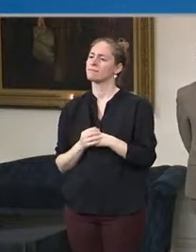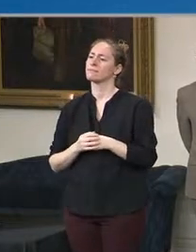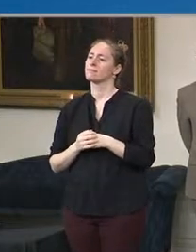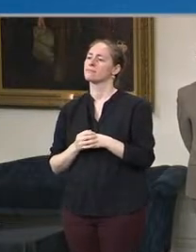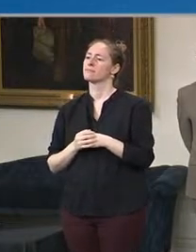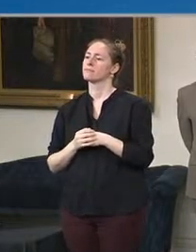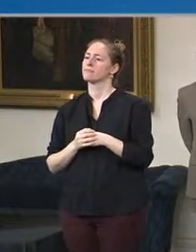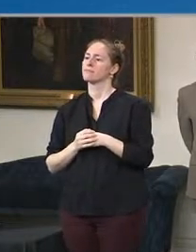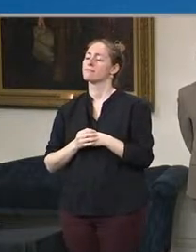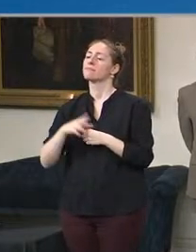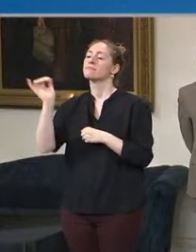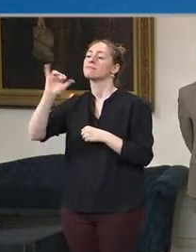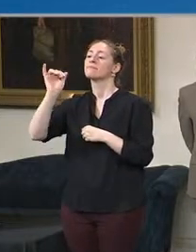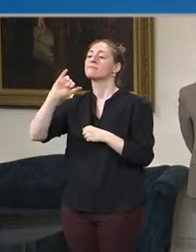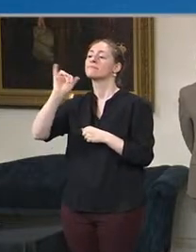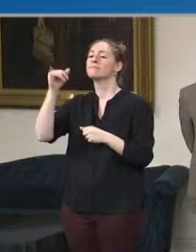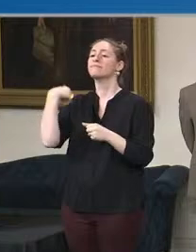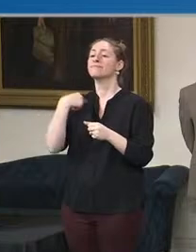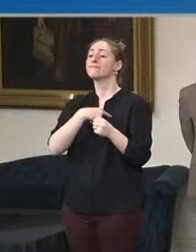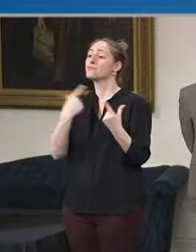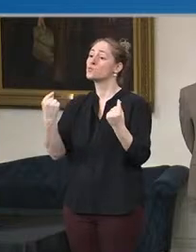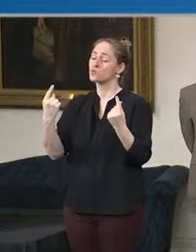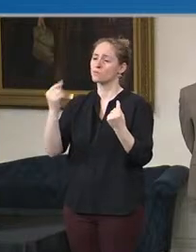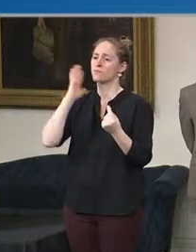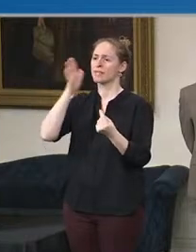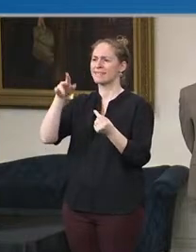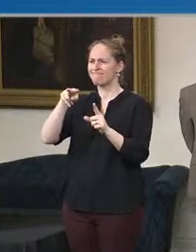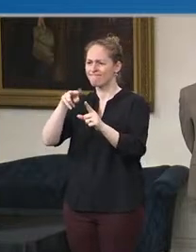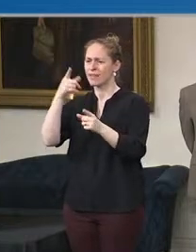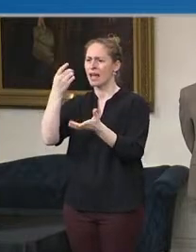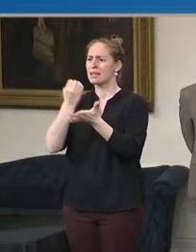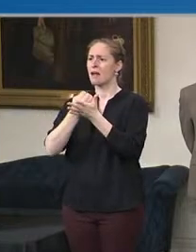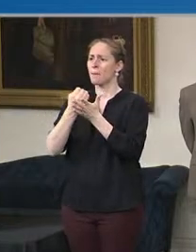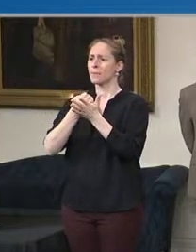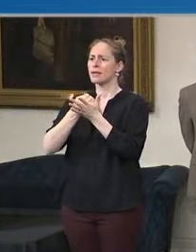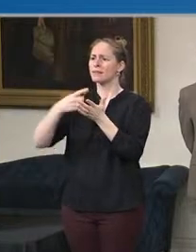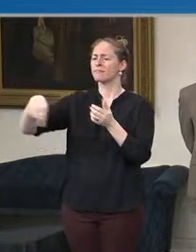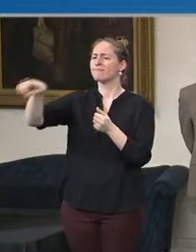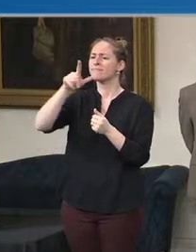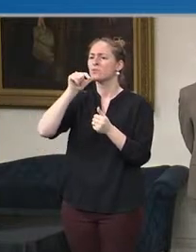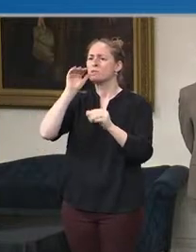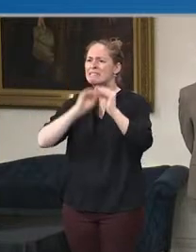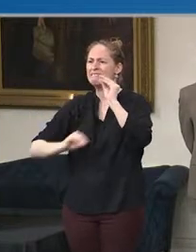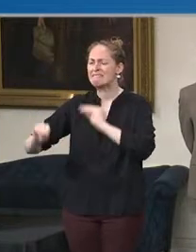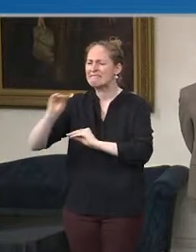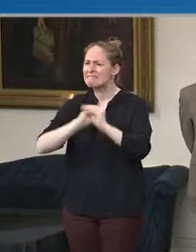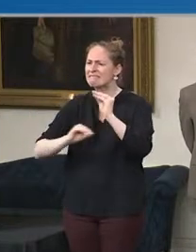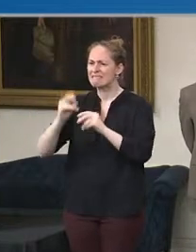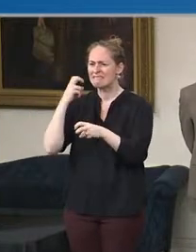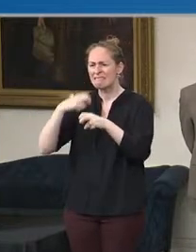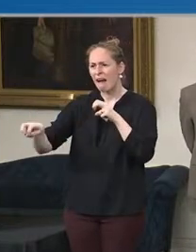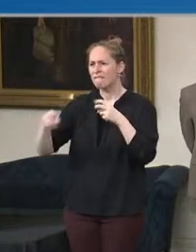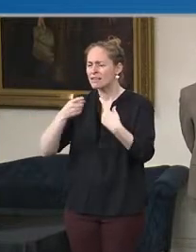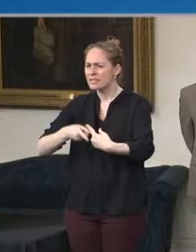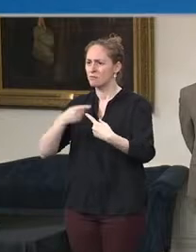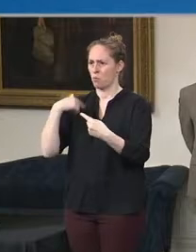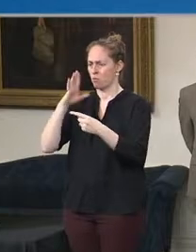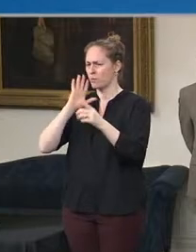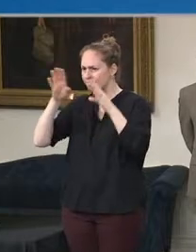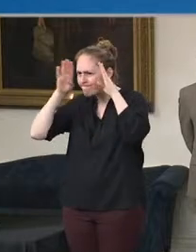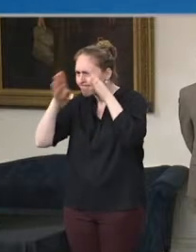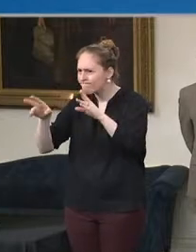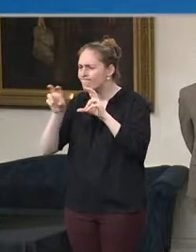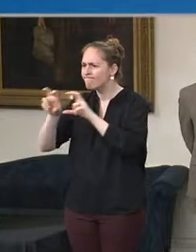assist economically disadvantaged businesses impacted by COVID-19. We've also worked to protect our arts community in